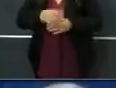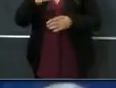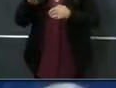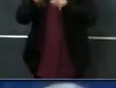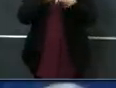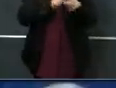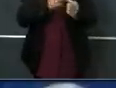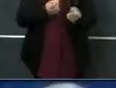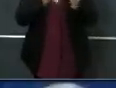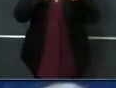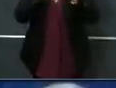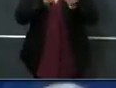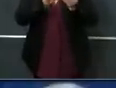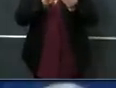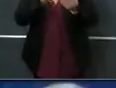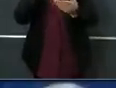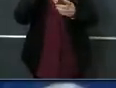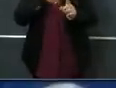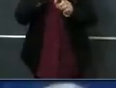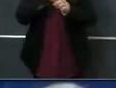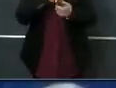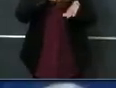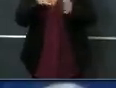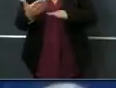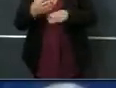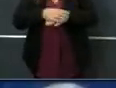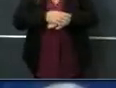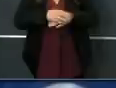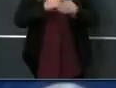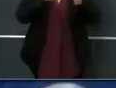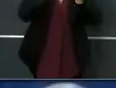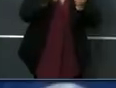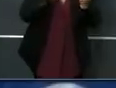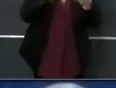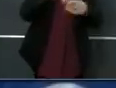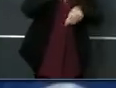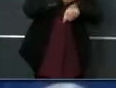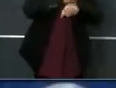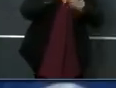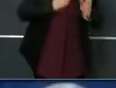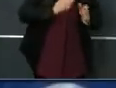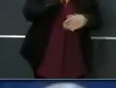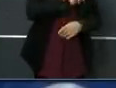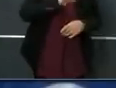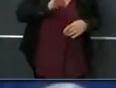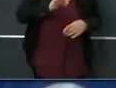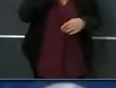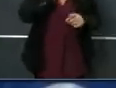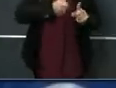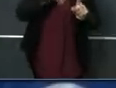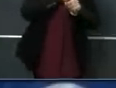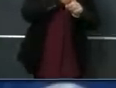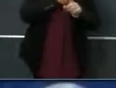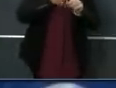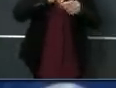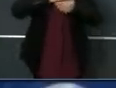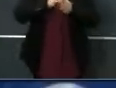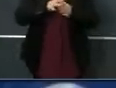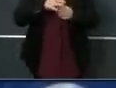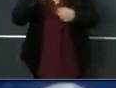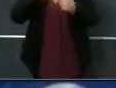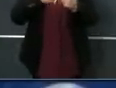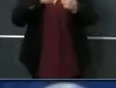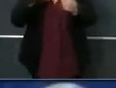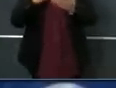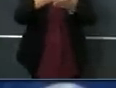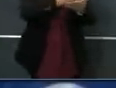deaths, not just the number of facilities, number of staff, and number of patients impacted by COVID-19. As soon as we get that